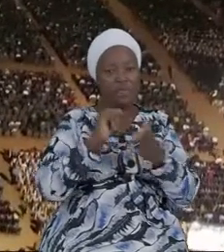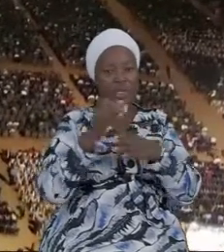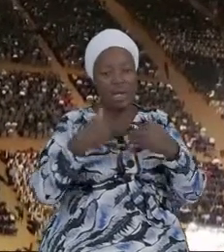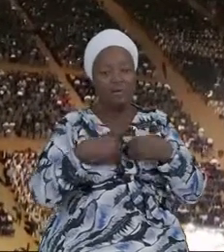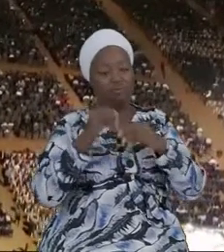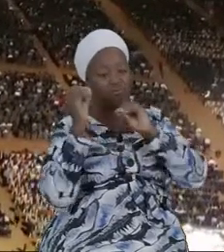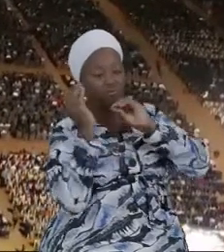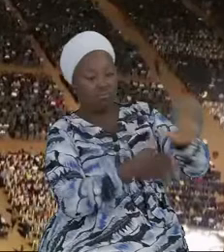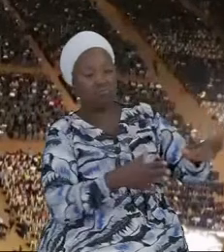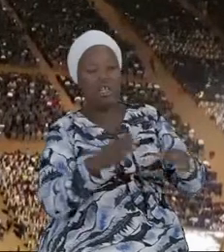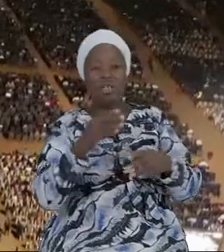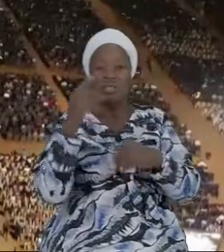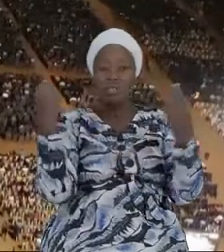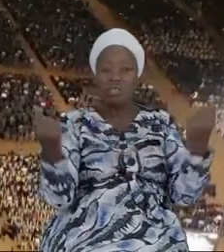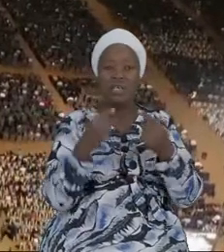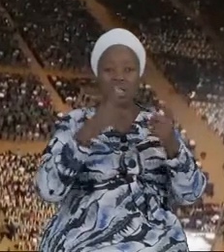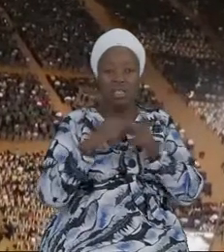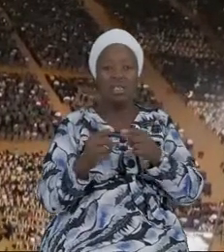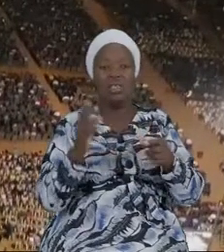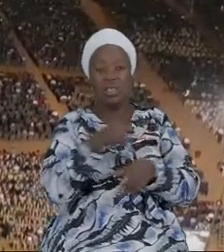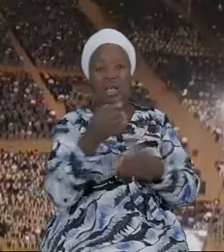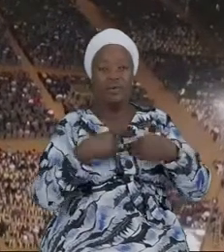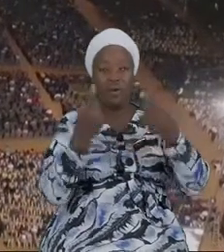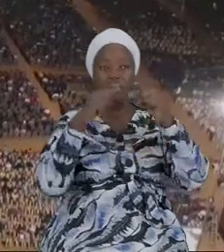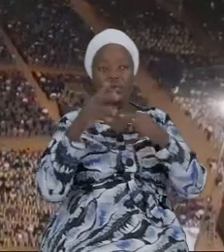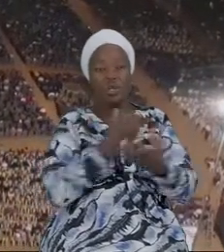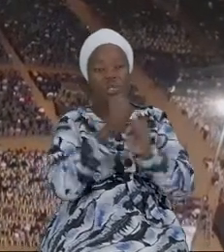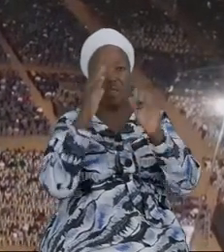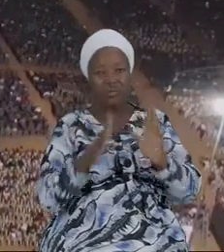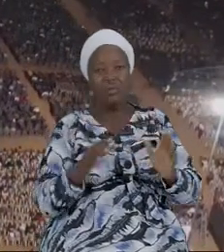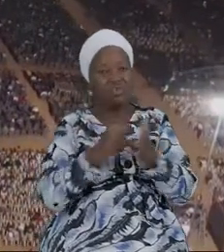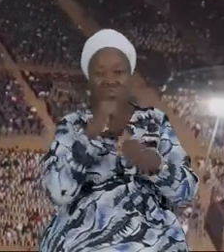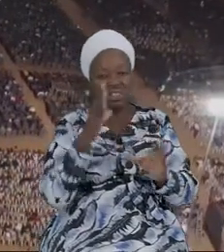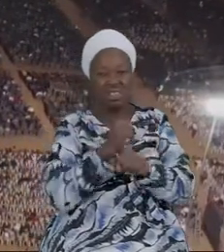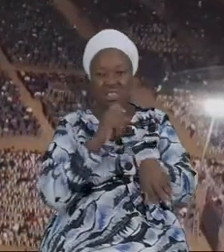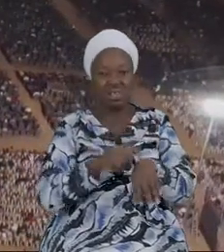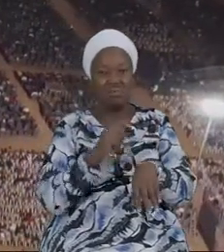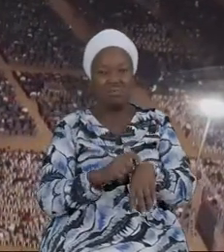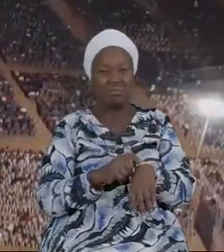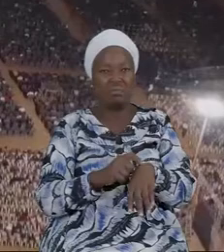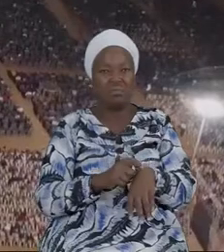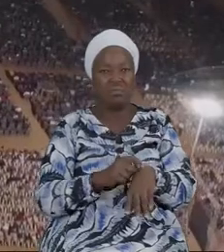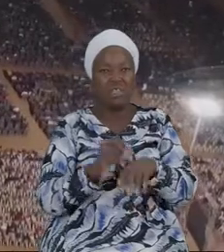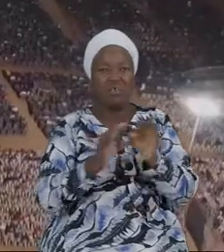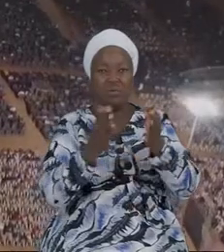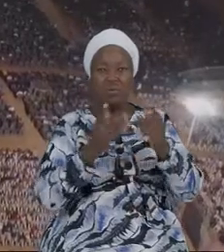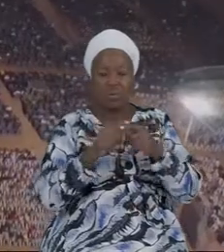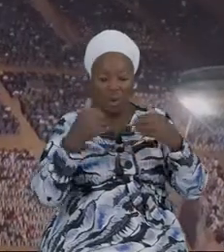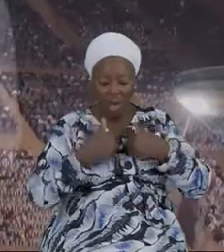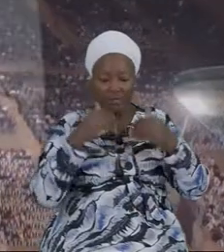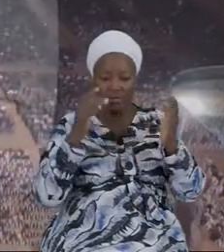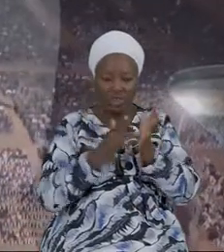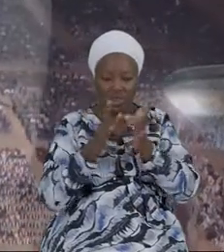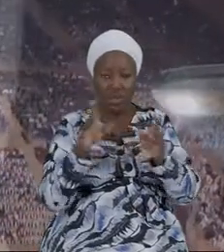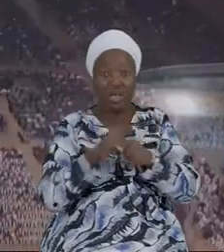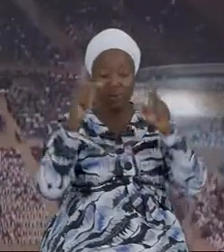abandoned sins and have come to the Savior. It won't take time. If you want to have Jesus as